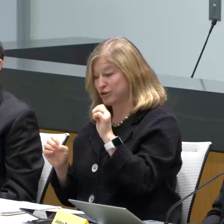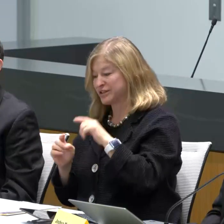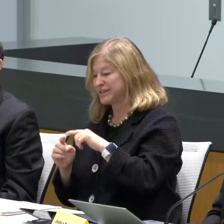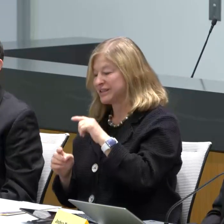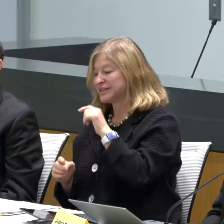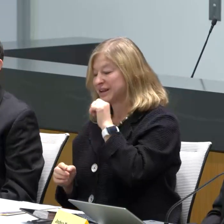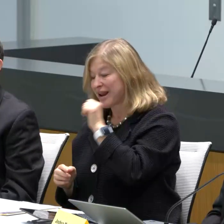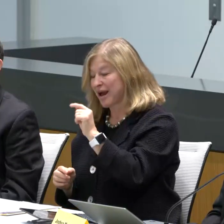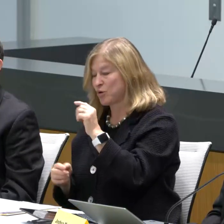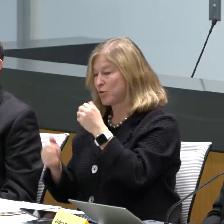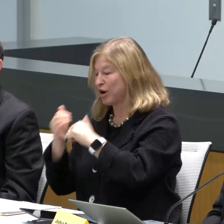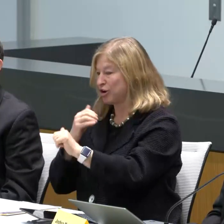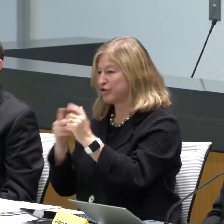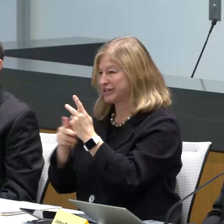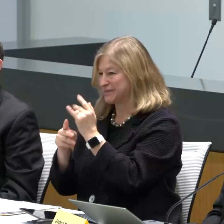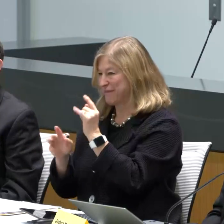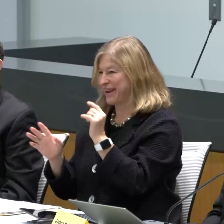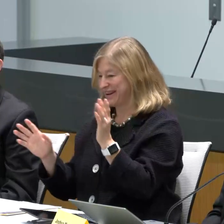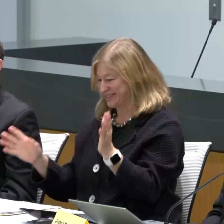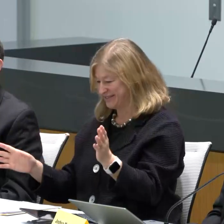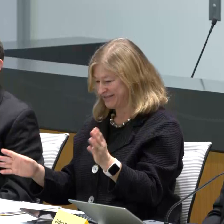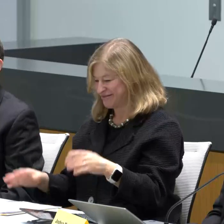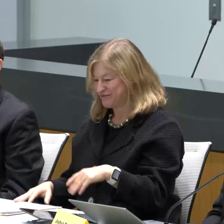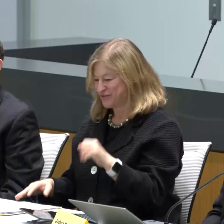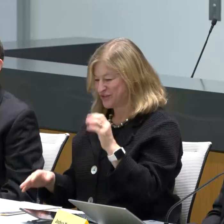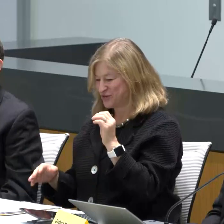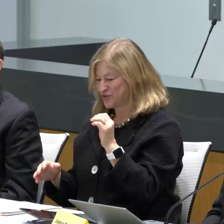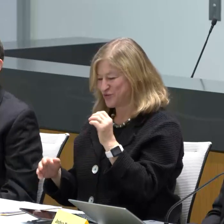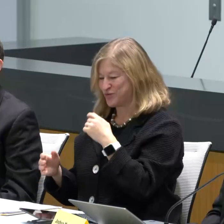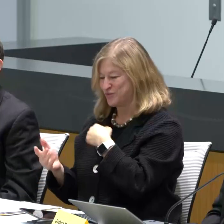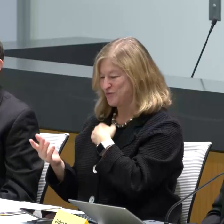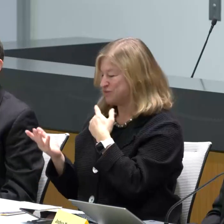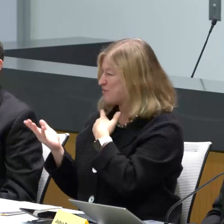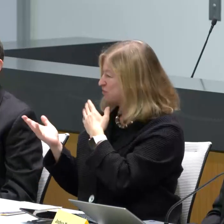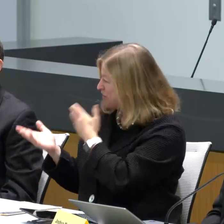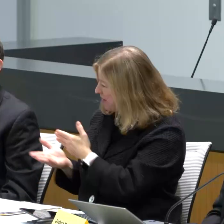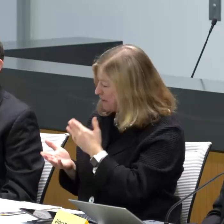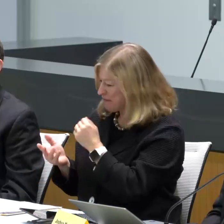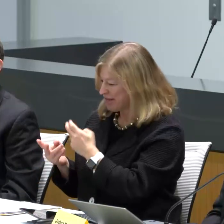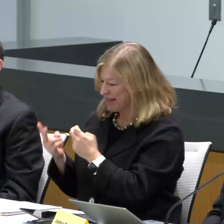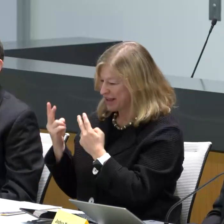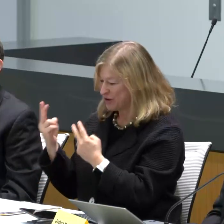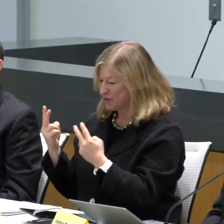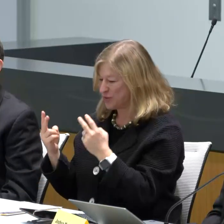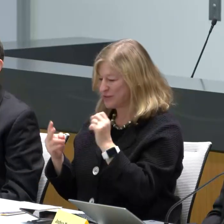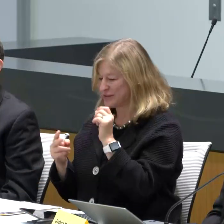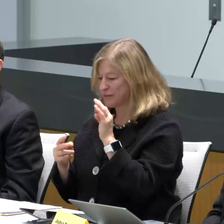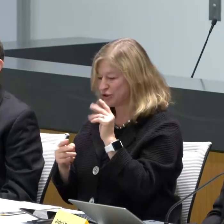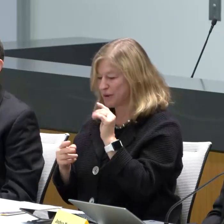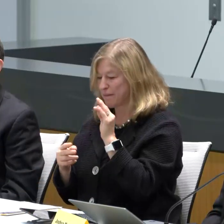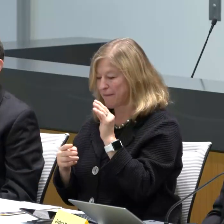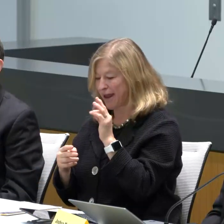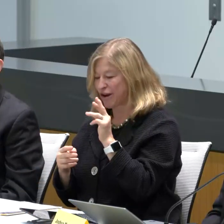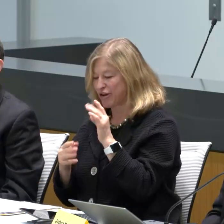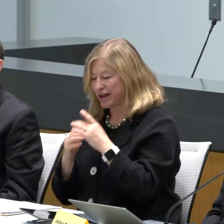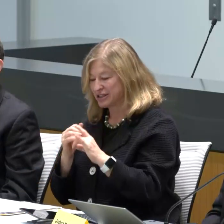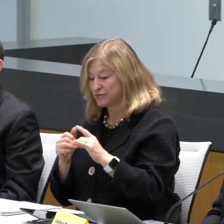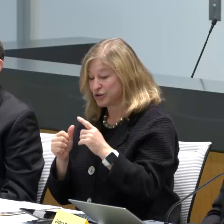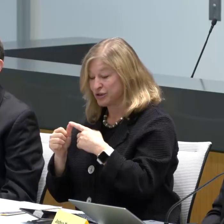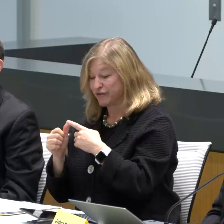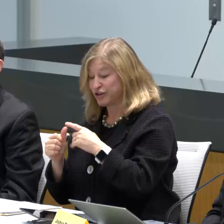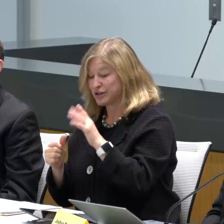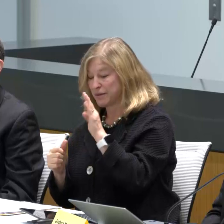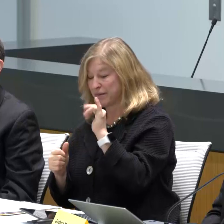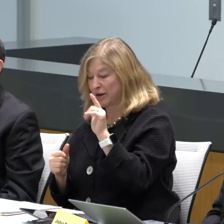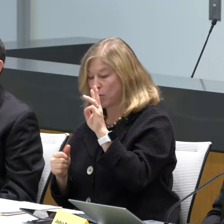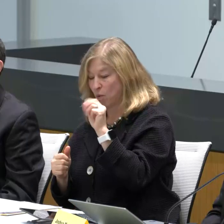I would like to say the best way to prepare for an emergency is not to underestimate it. So with that, I would like to welcome our two